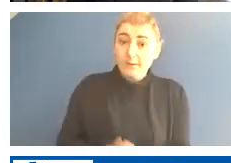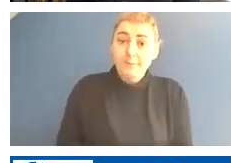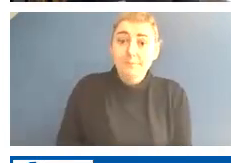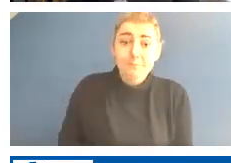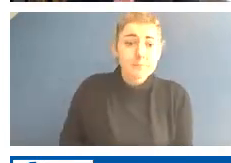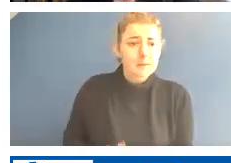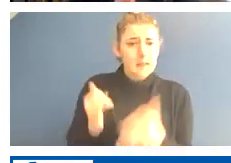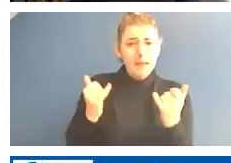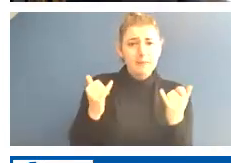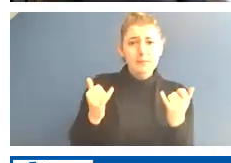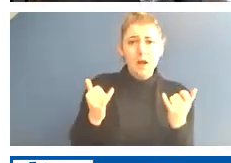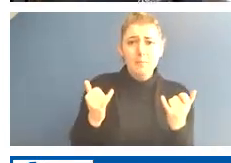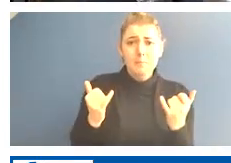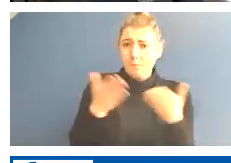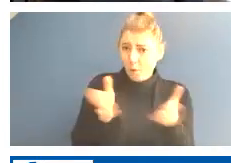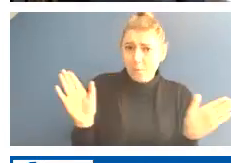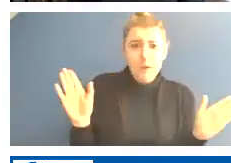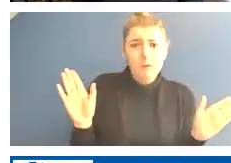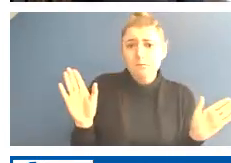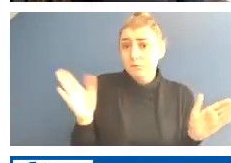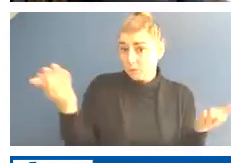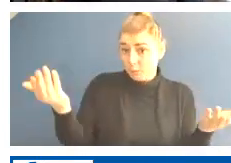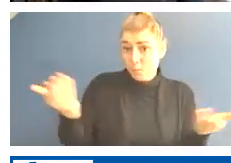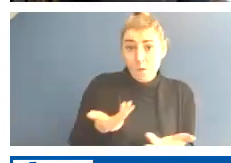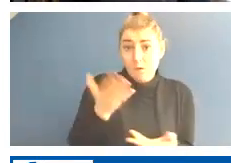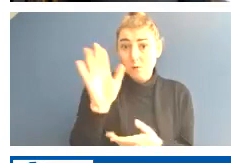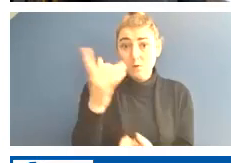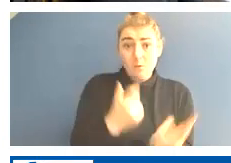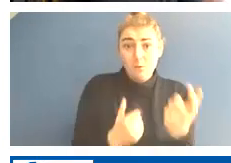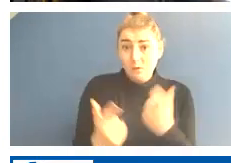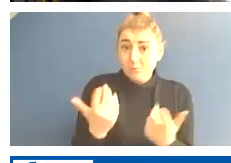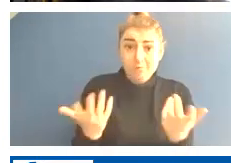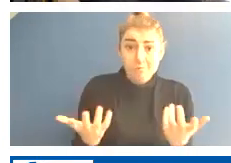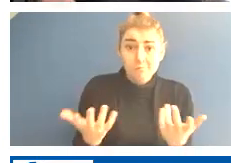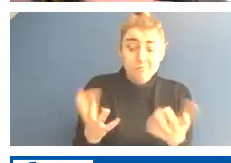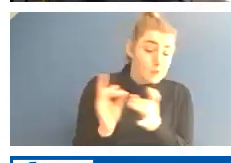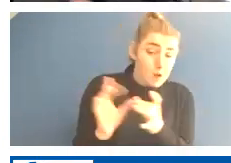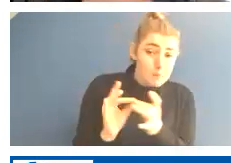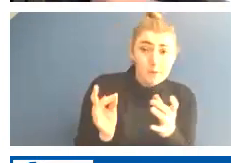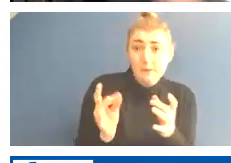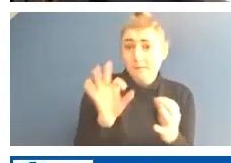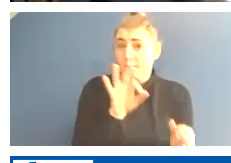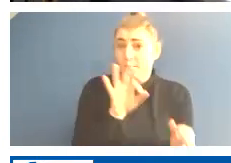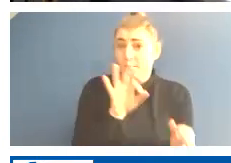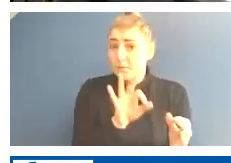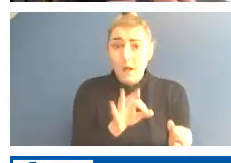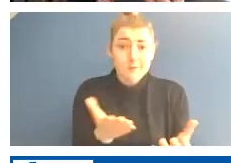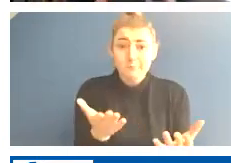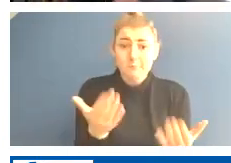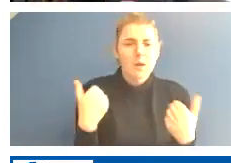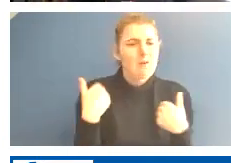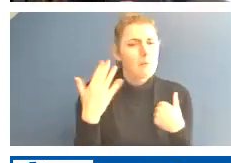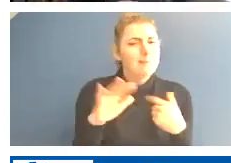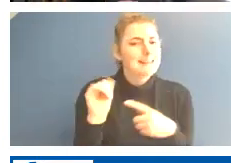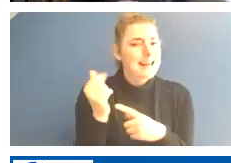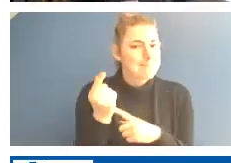At this time, I open it up for and welcome your questions, comments, feedback. We have just under about